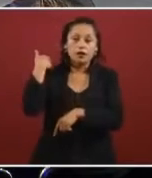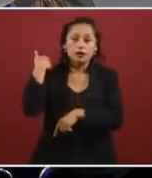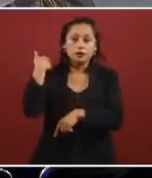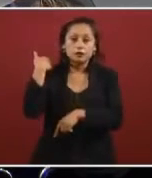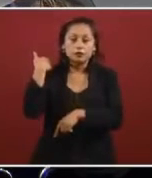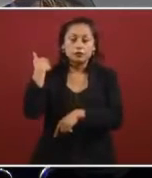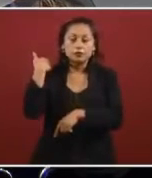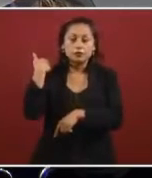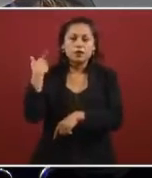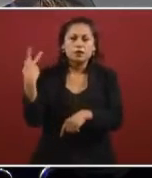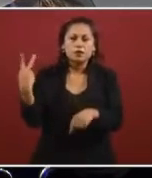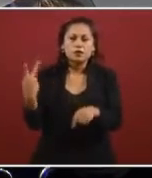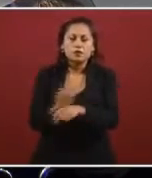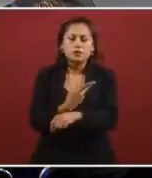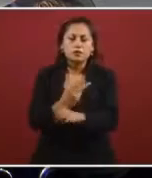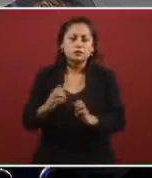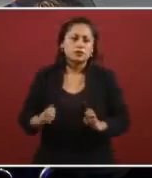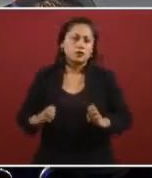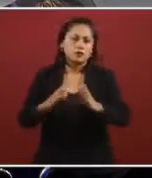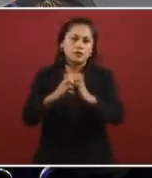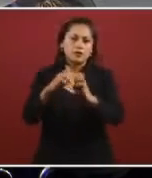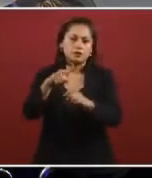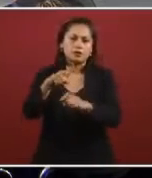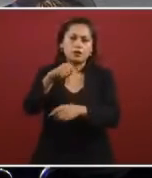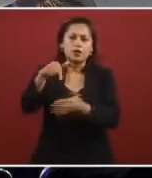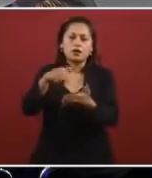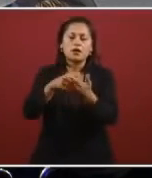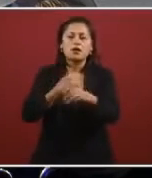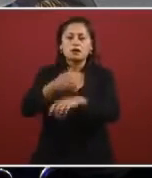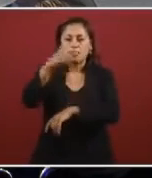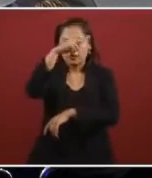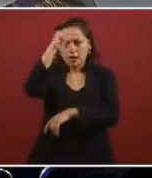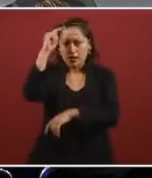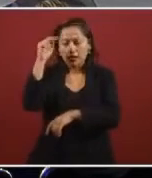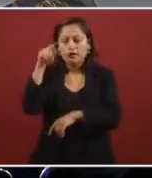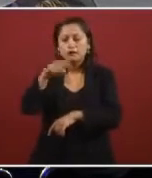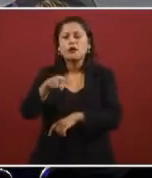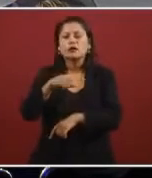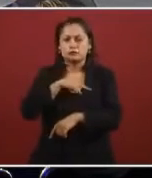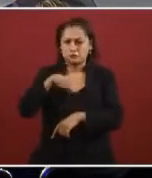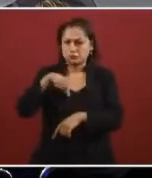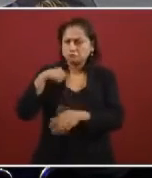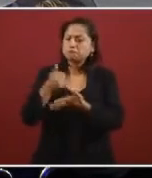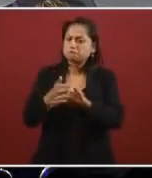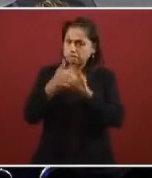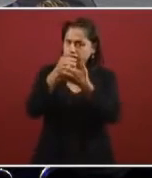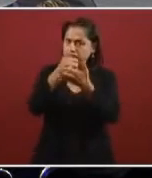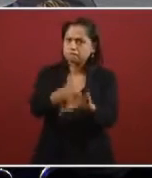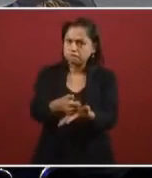That affected. A lot. Nayarit. Nayarit. Yeah. We gave them.